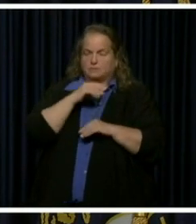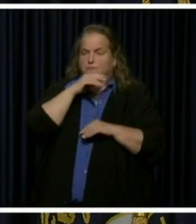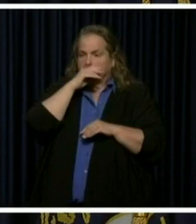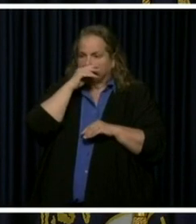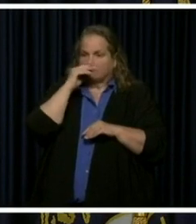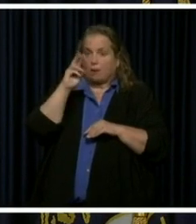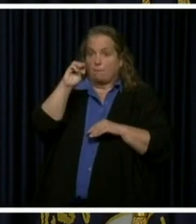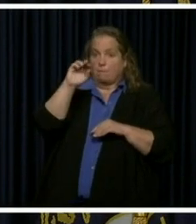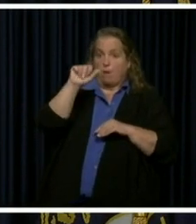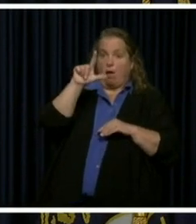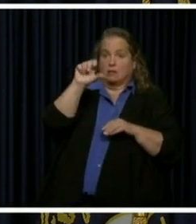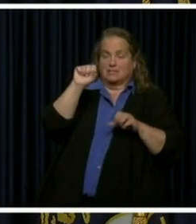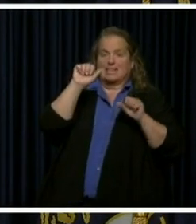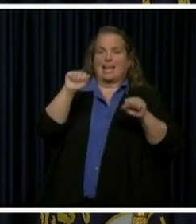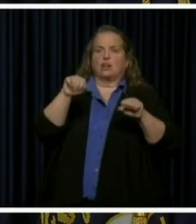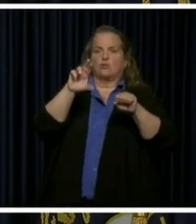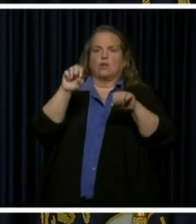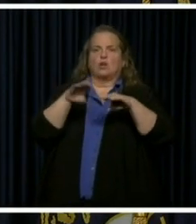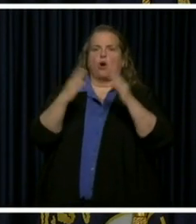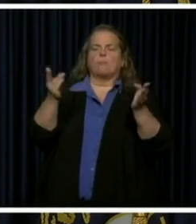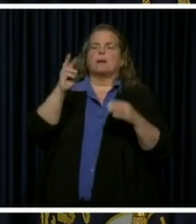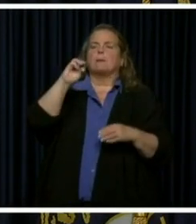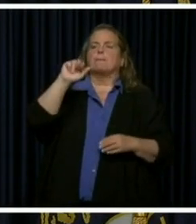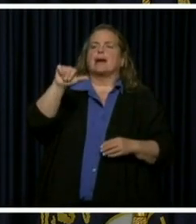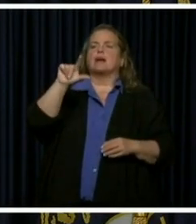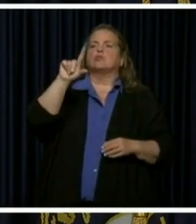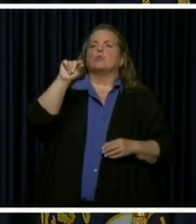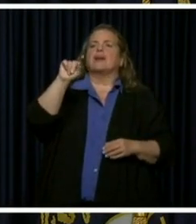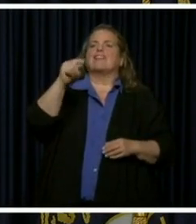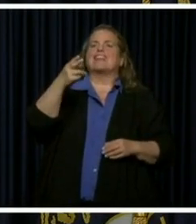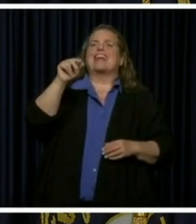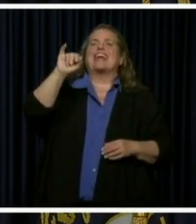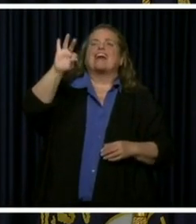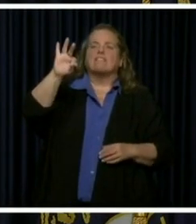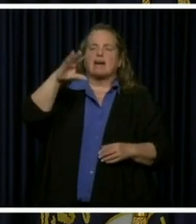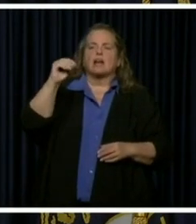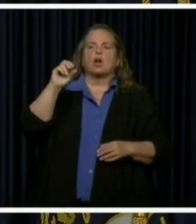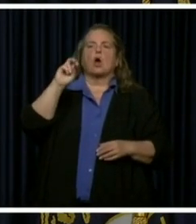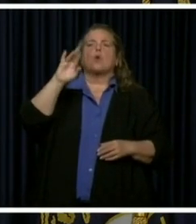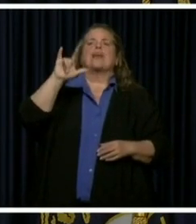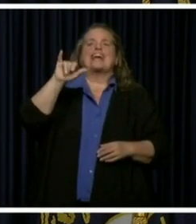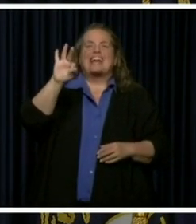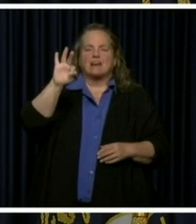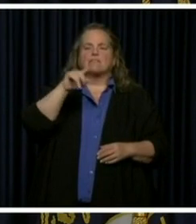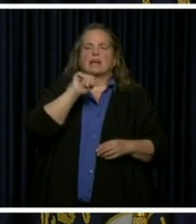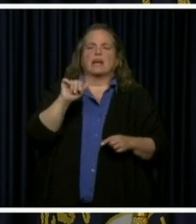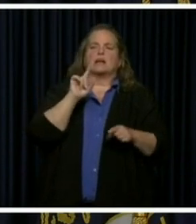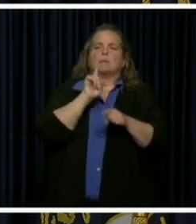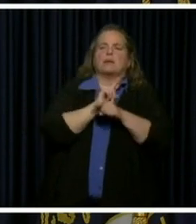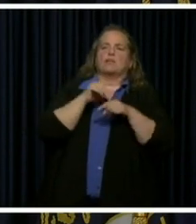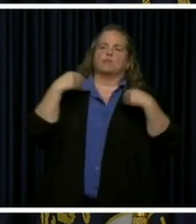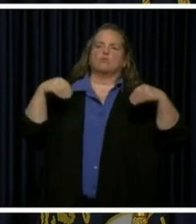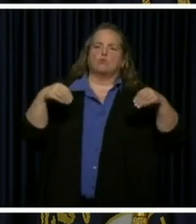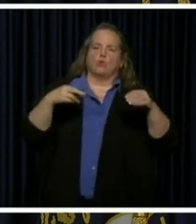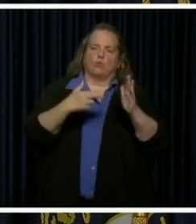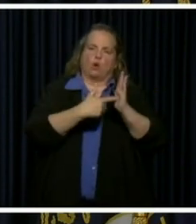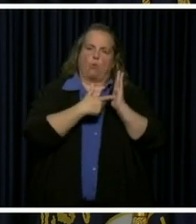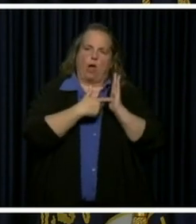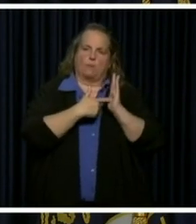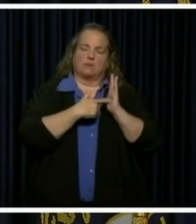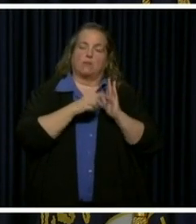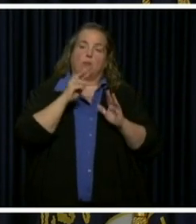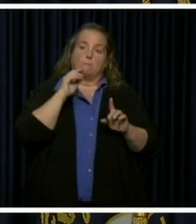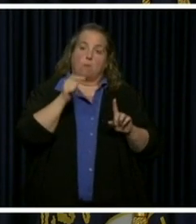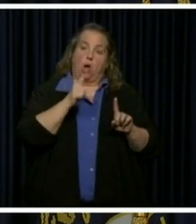that malls may reopen on May 20th if and only if they can meet the retail requirements. That means that the mall